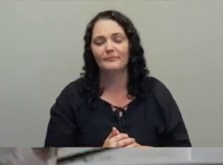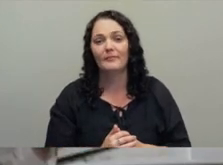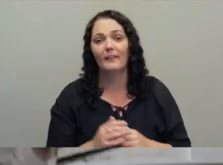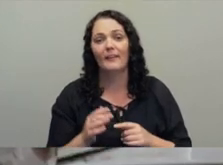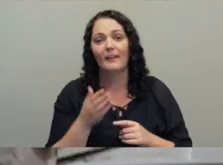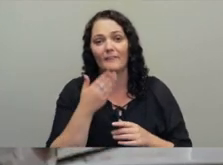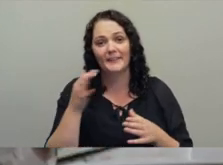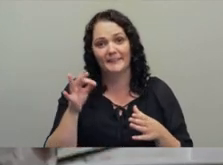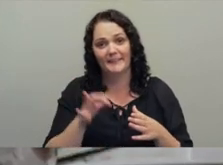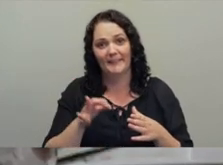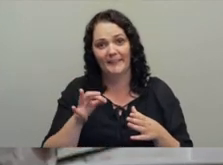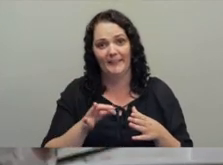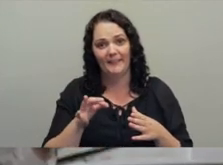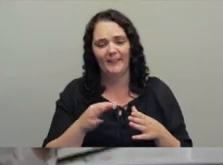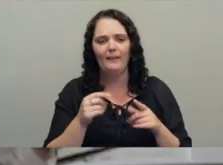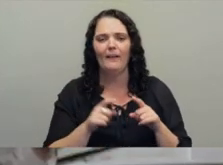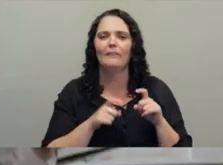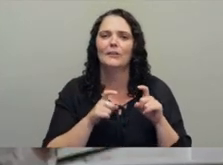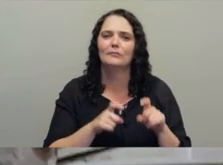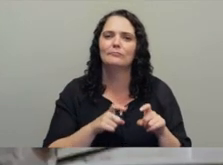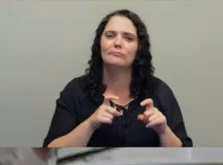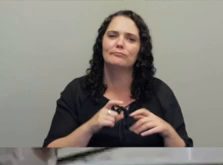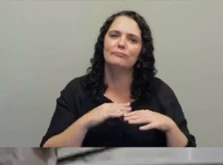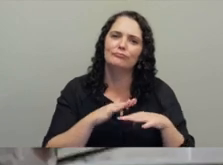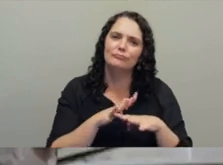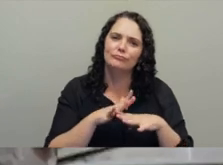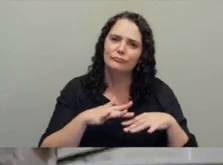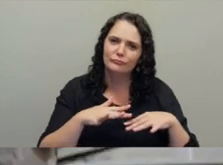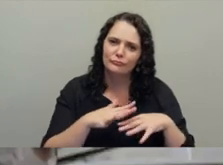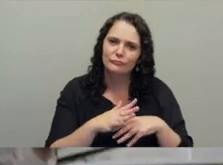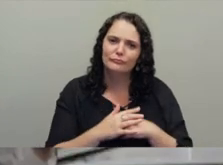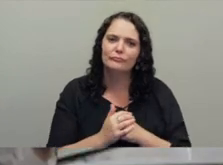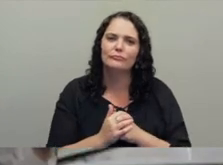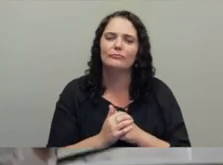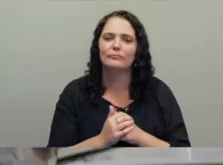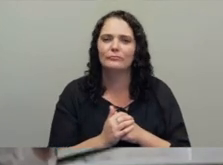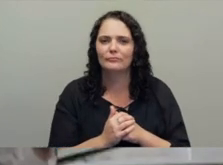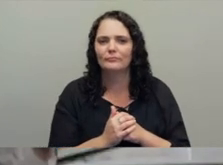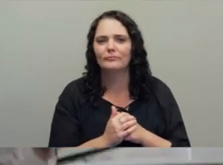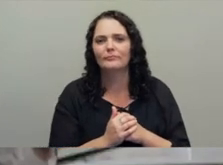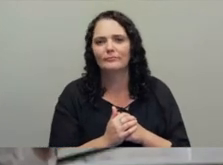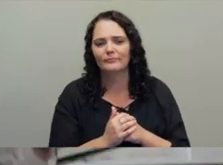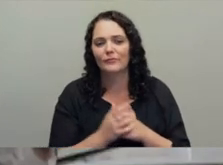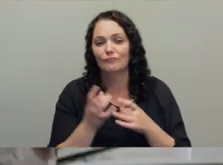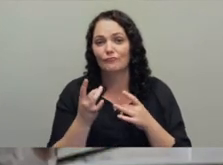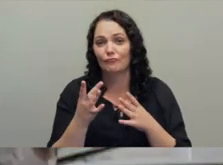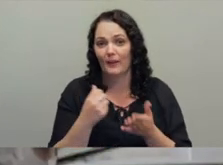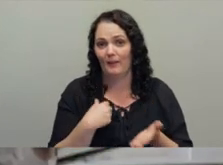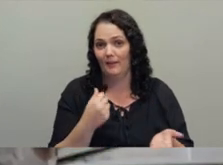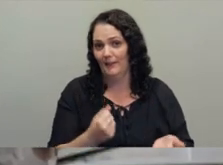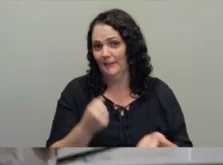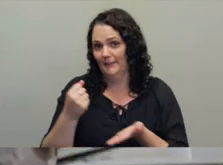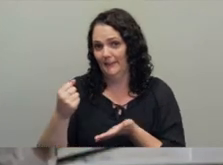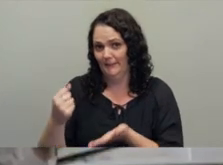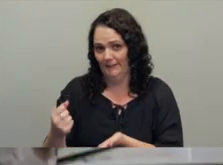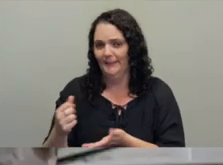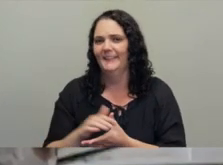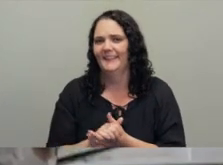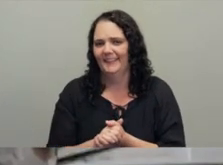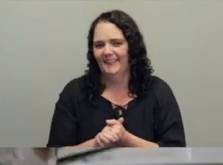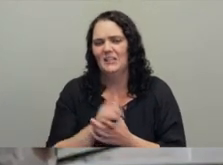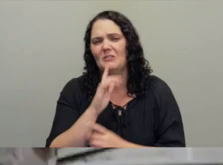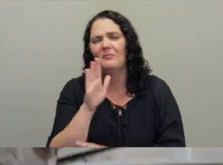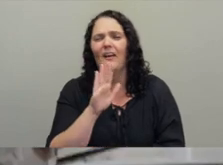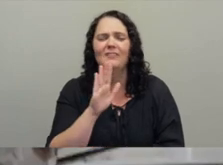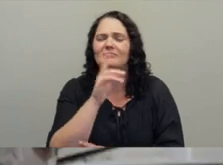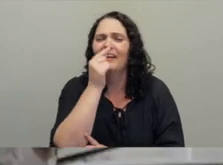all steeping nicely in the bottom of my Pyrex. I'm going to take that, and I'm just going to put it to the side. All right. So again,